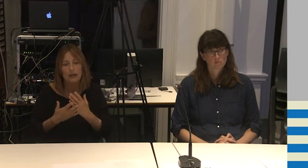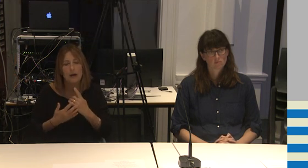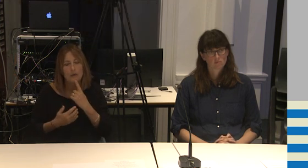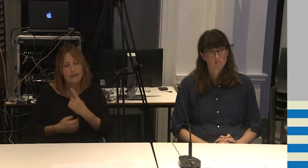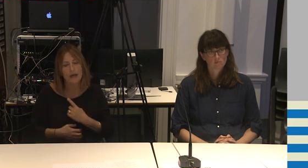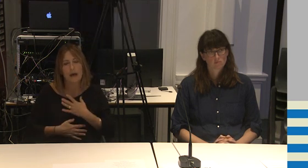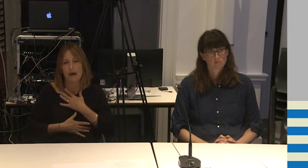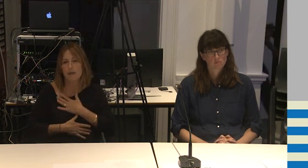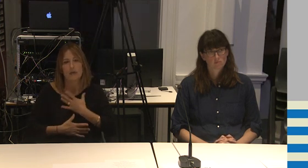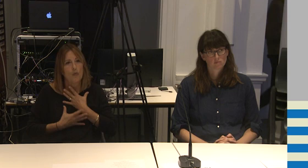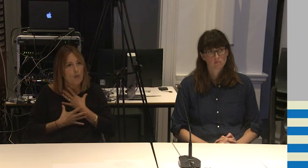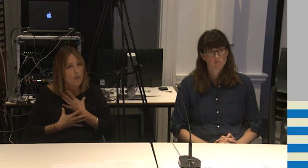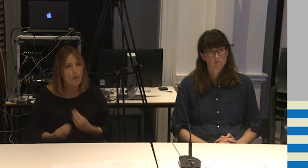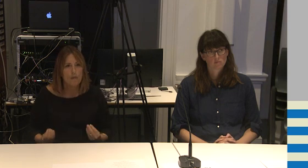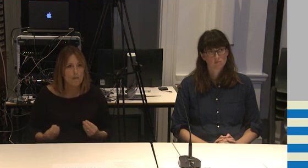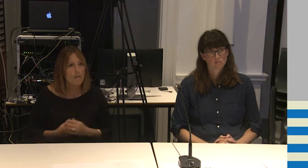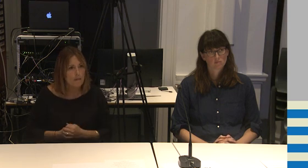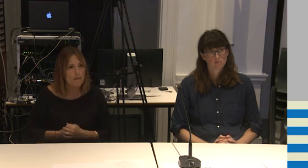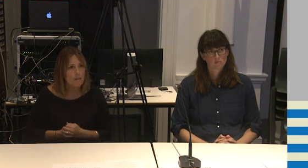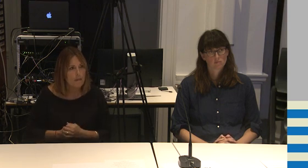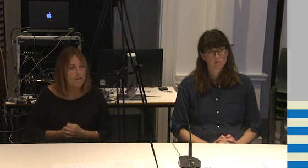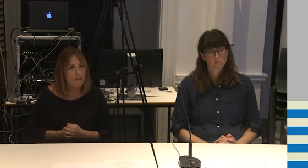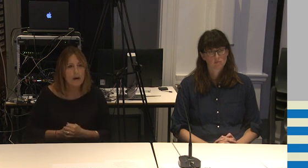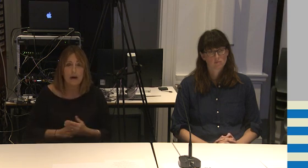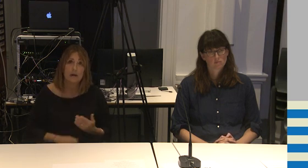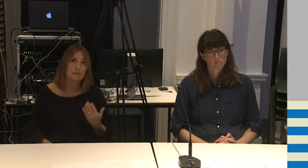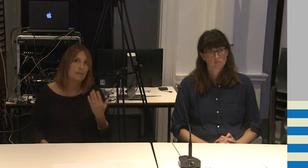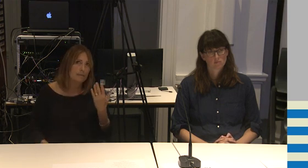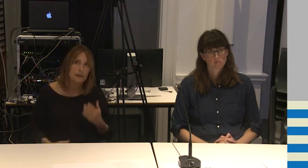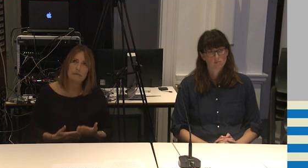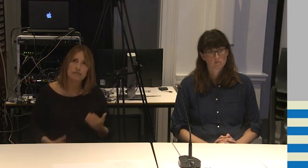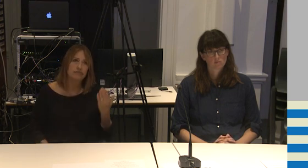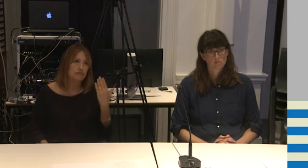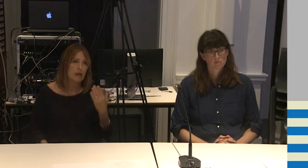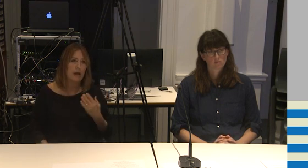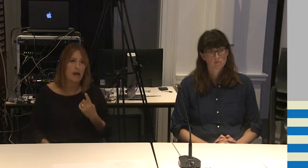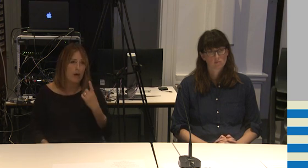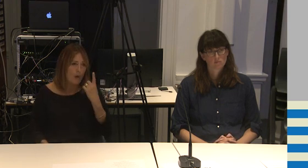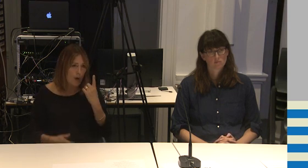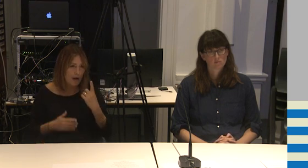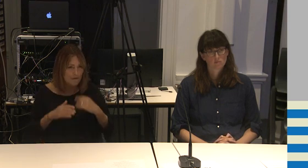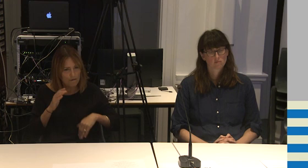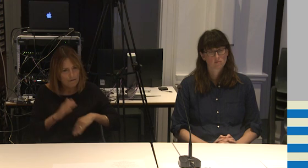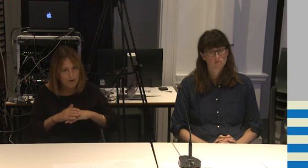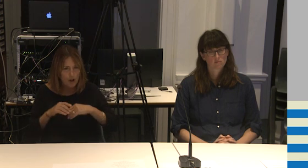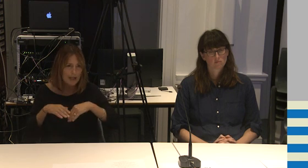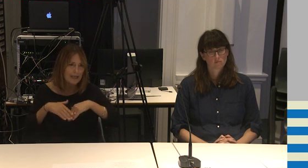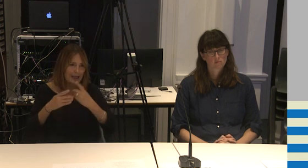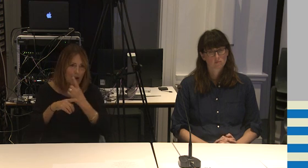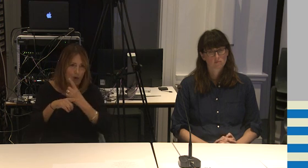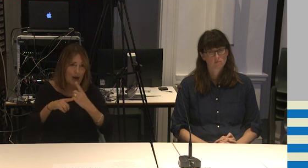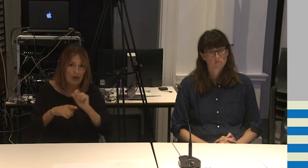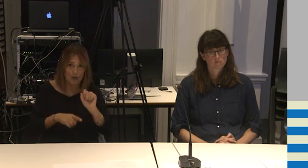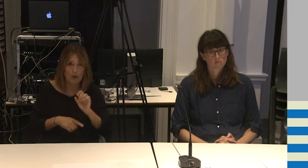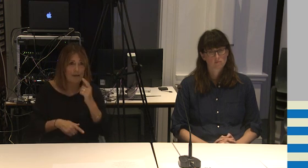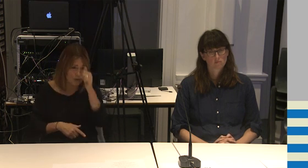That's the thing people often don't realize is there were times when I was spending a whole day a week, which if you do architecture, you